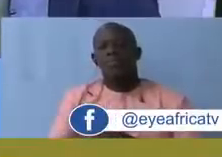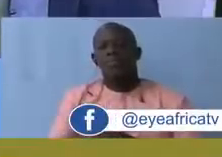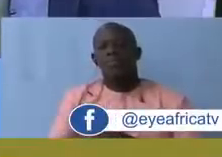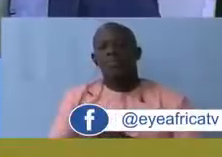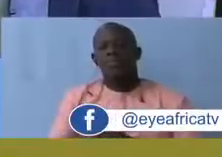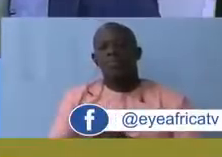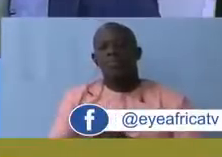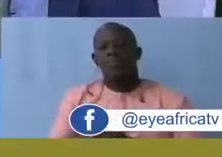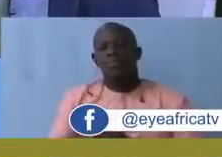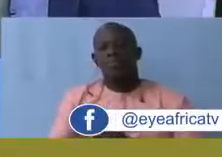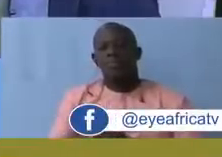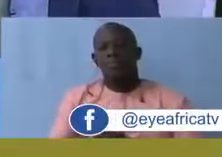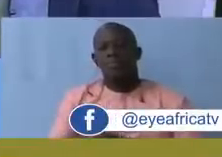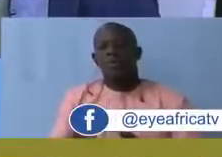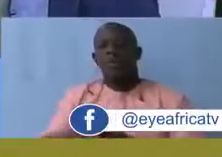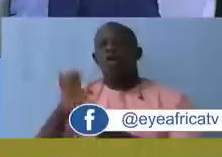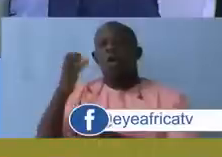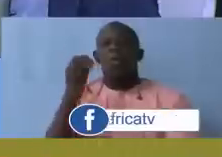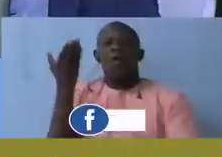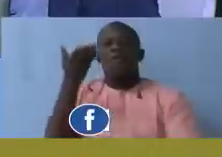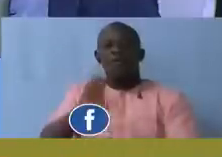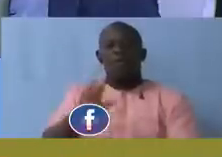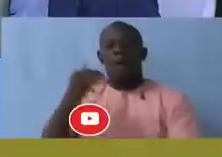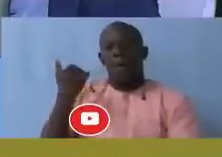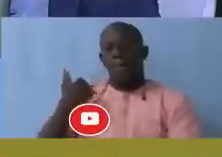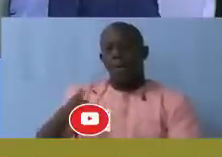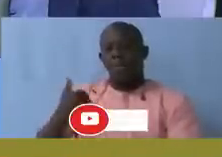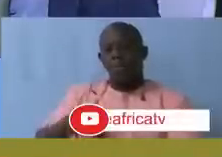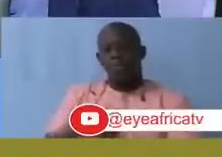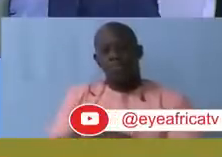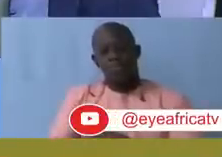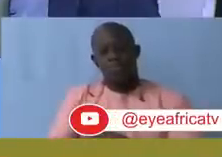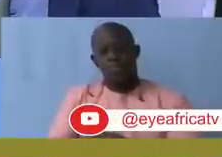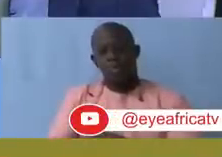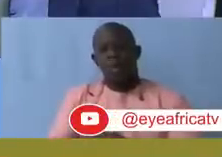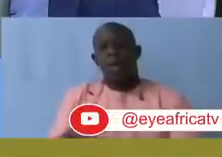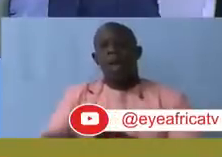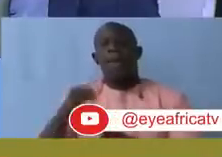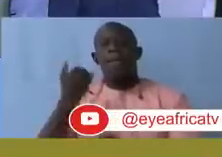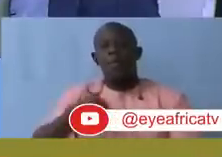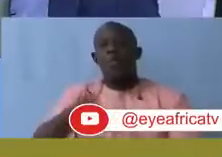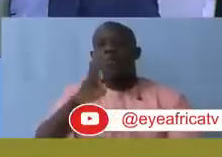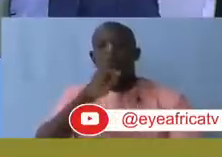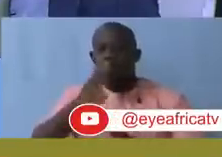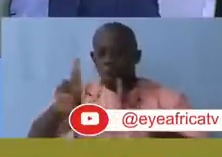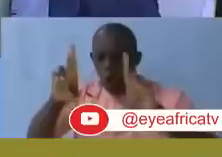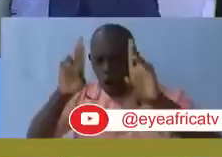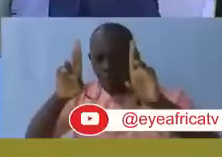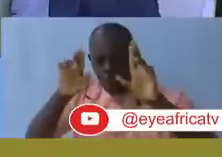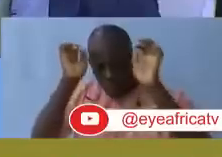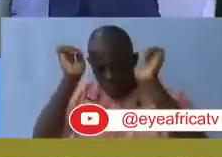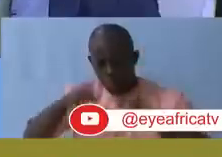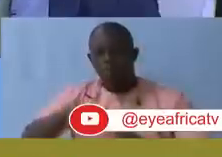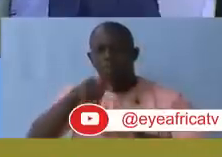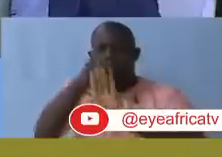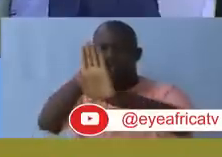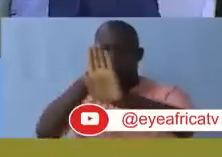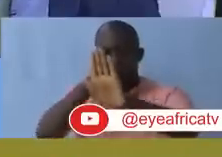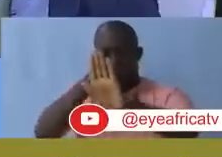It's coming from the people that we expect to protect us